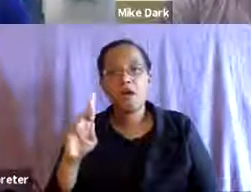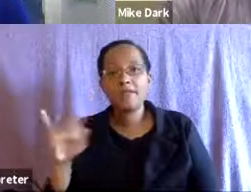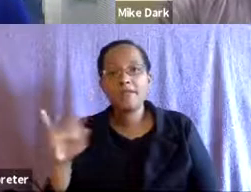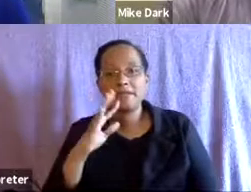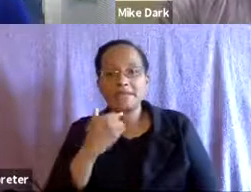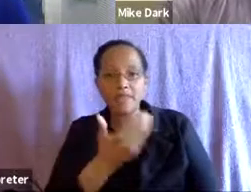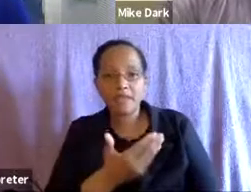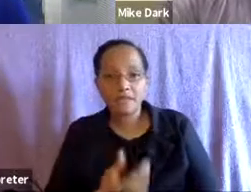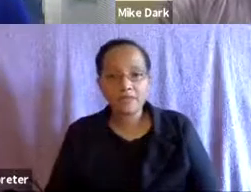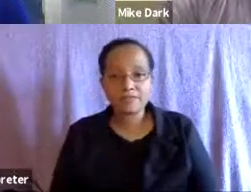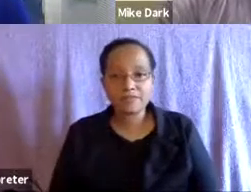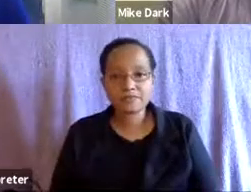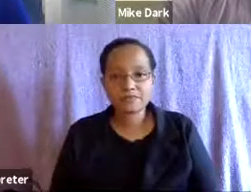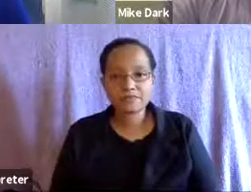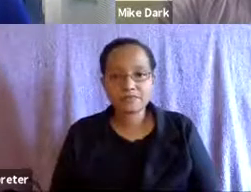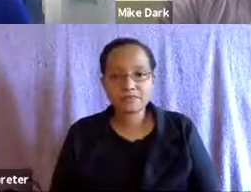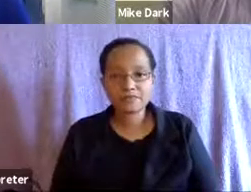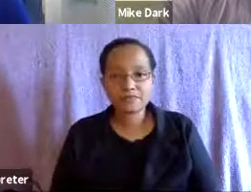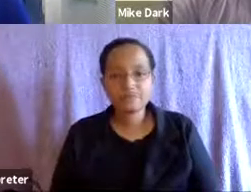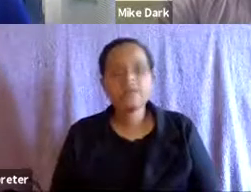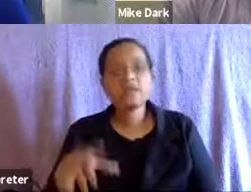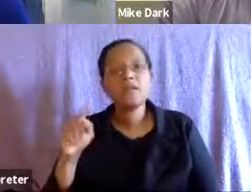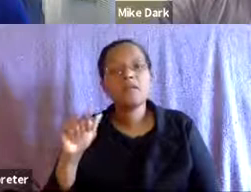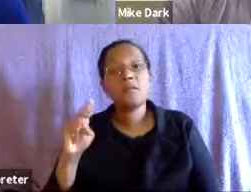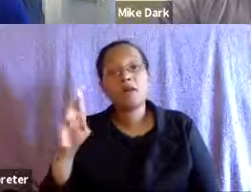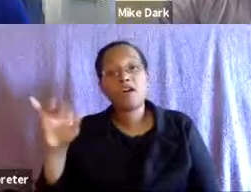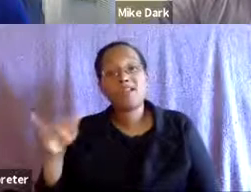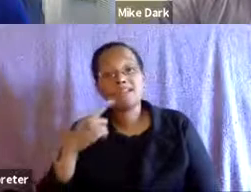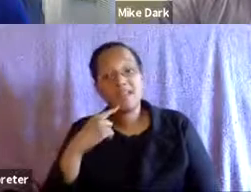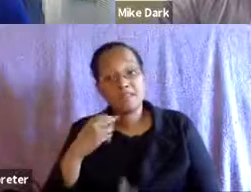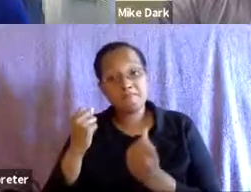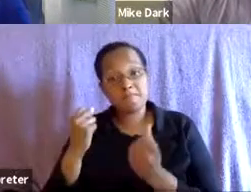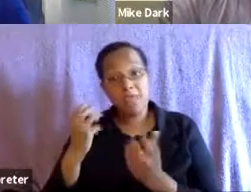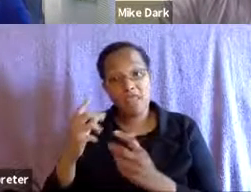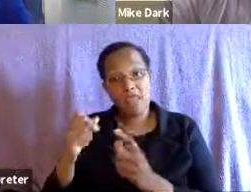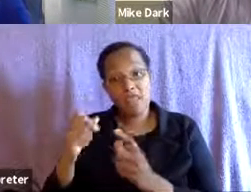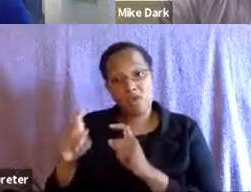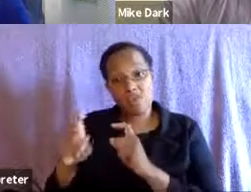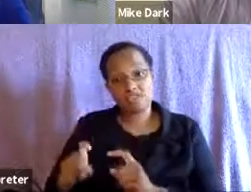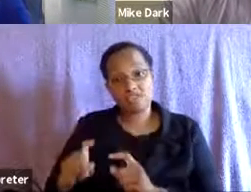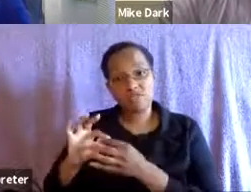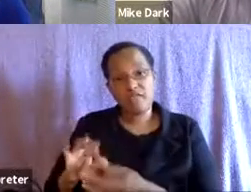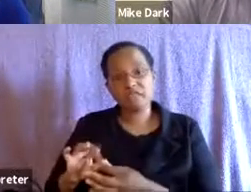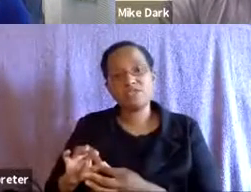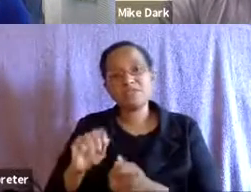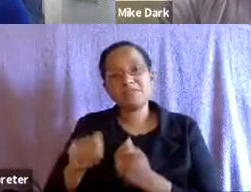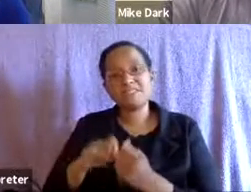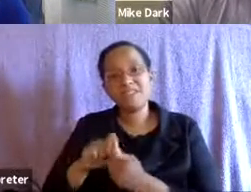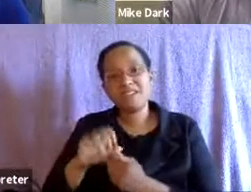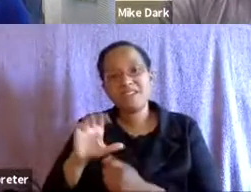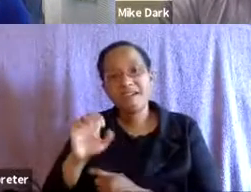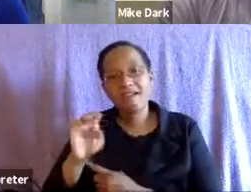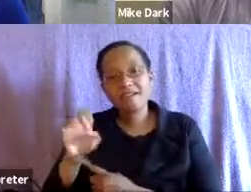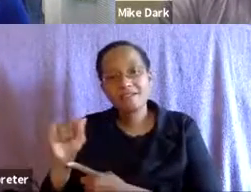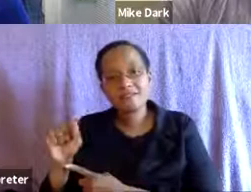be successful, which, you know, it's not your skilled nursing of your mother grandma's day 30 years ago. Like, they're real people with current problems